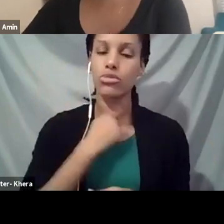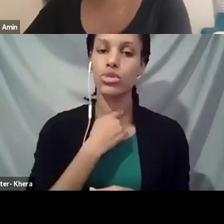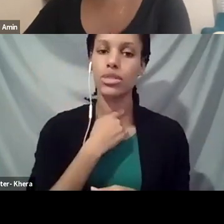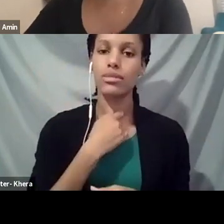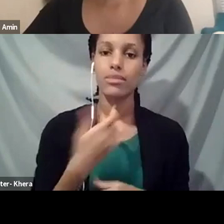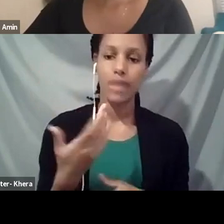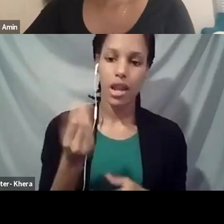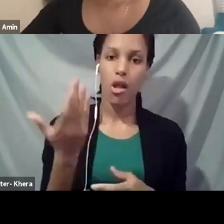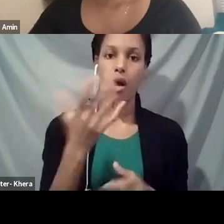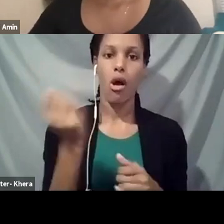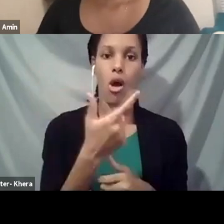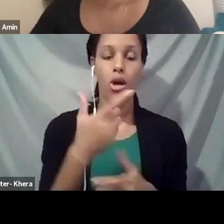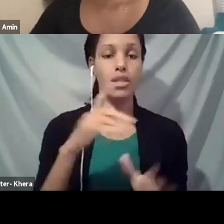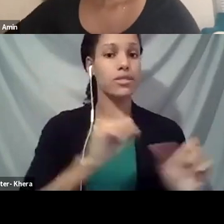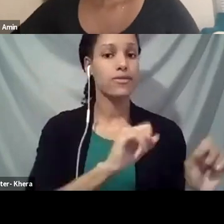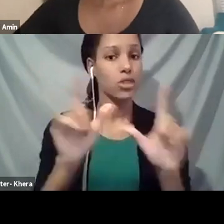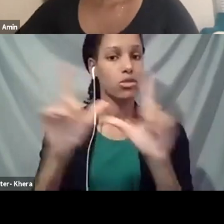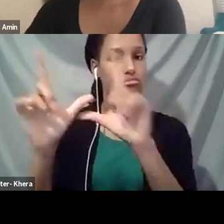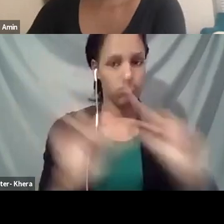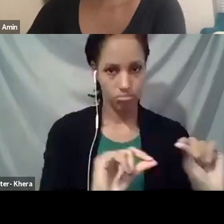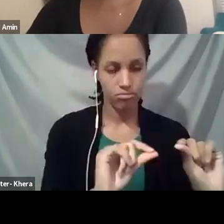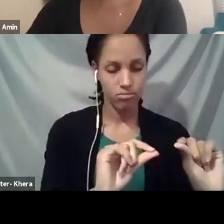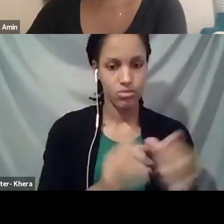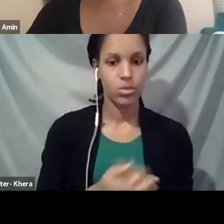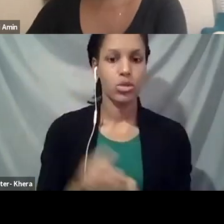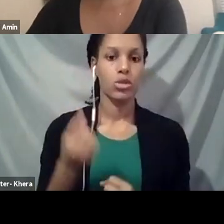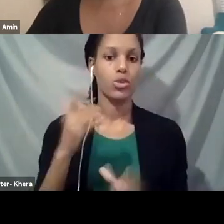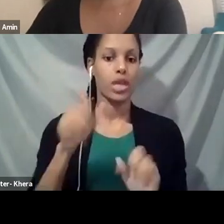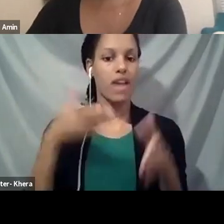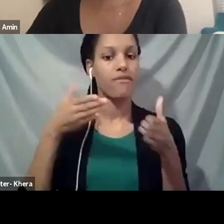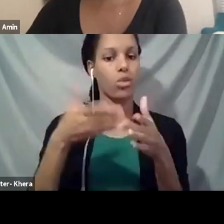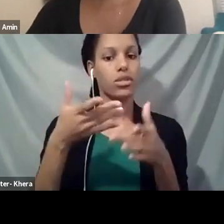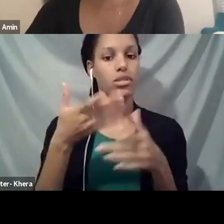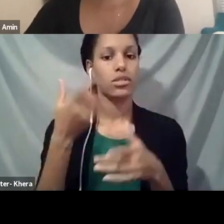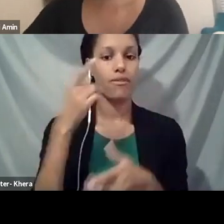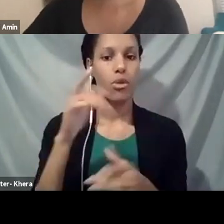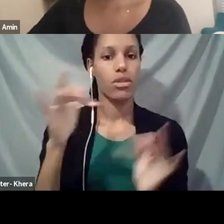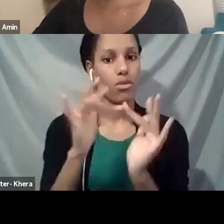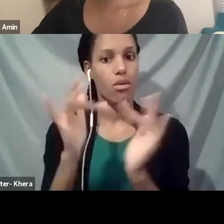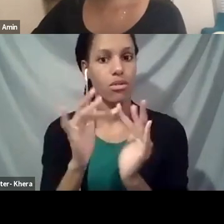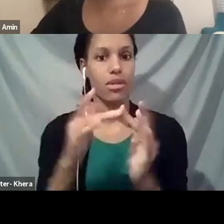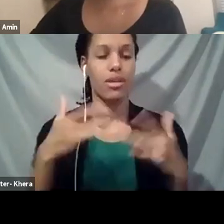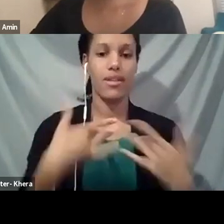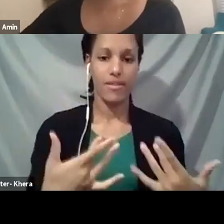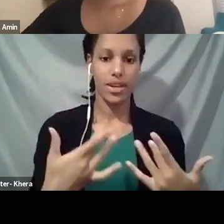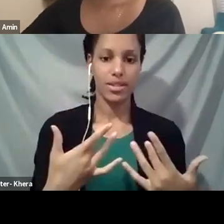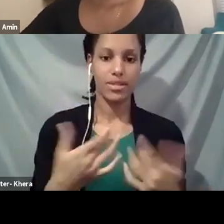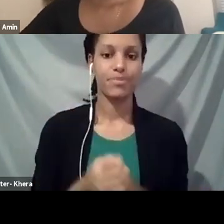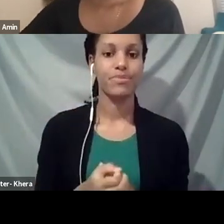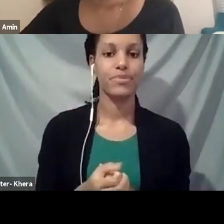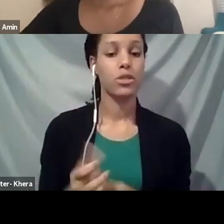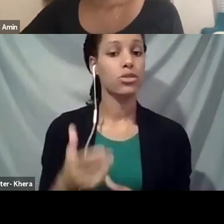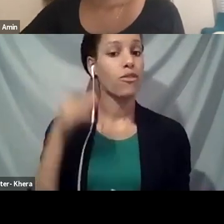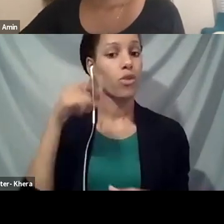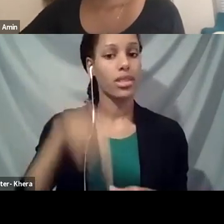off due to the webinar mode our event is taking place today. But, you know, as the panel is underway, we encourage you to kind